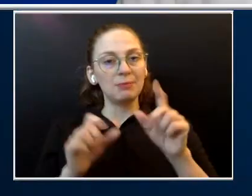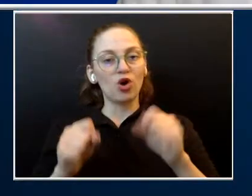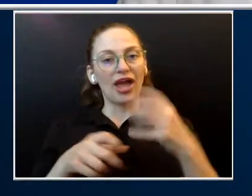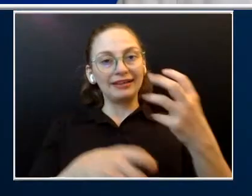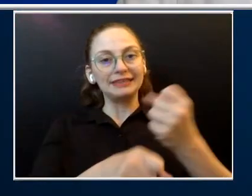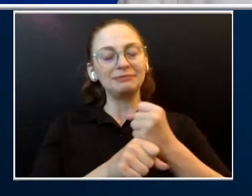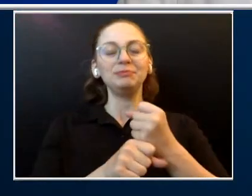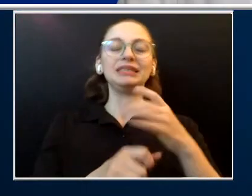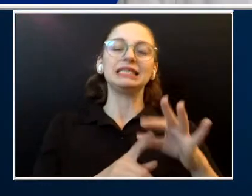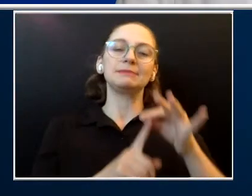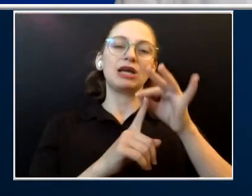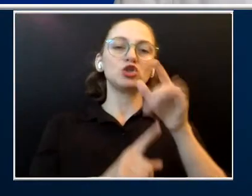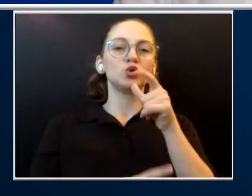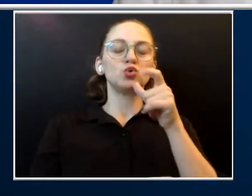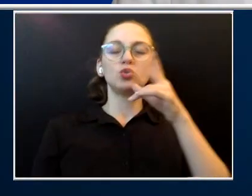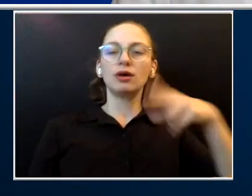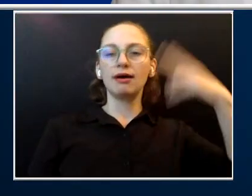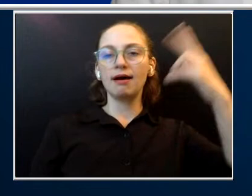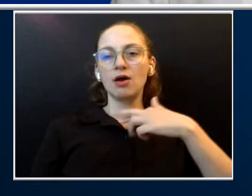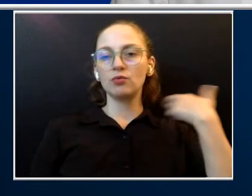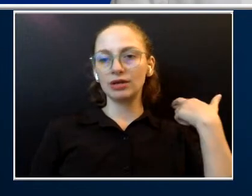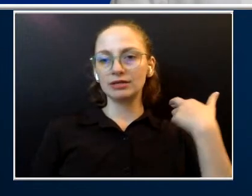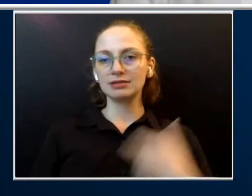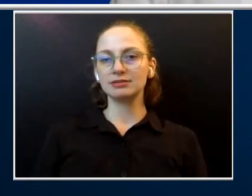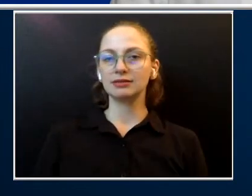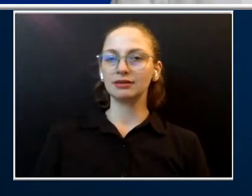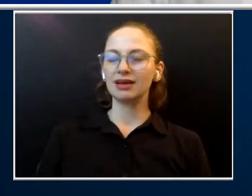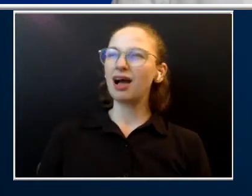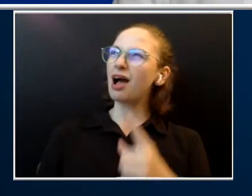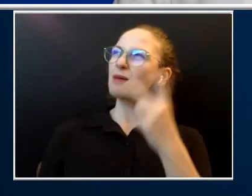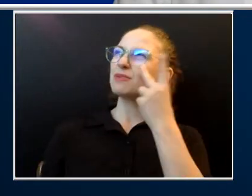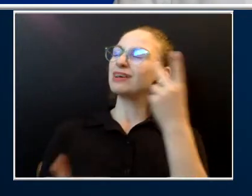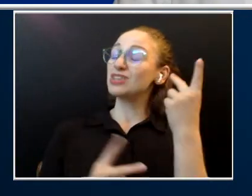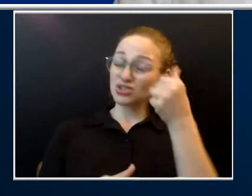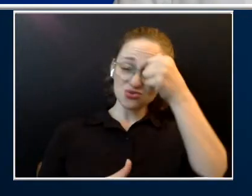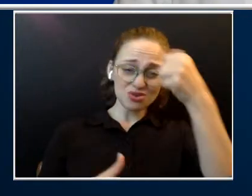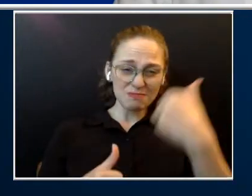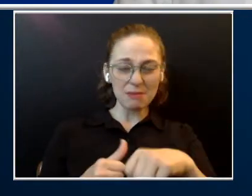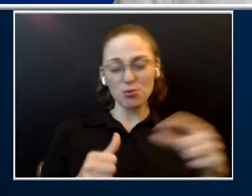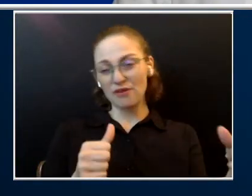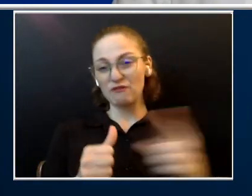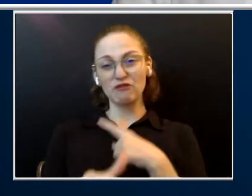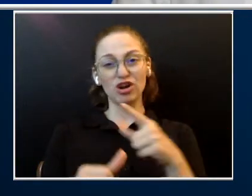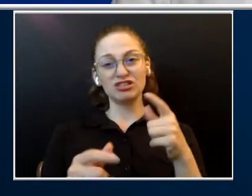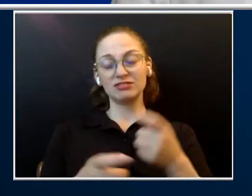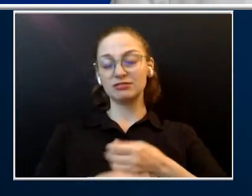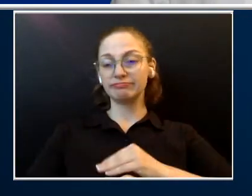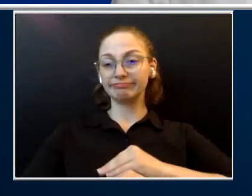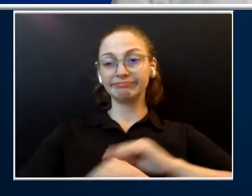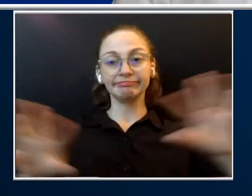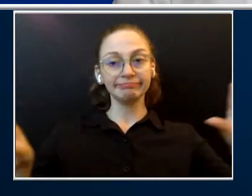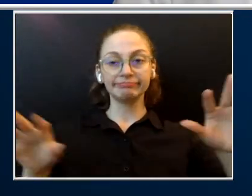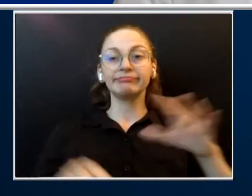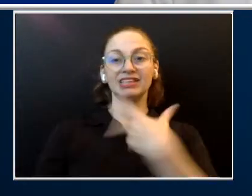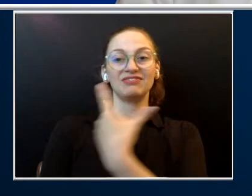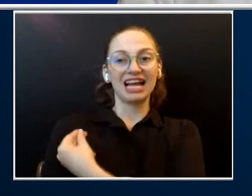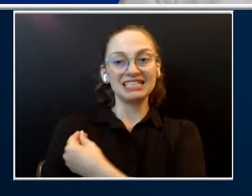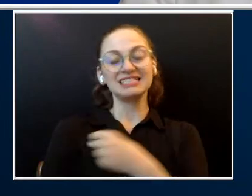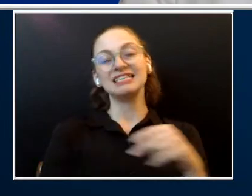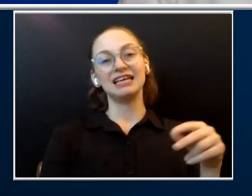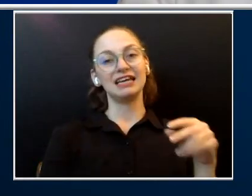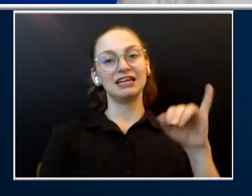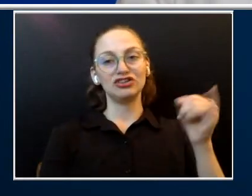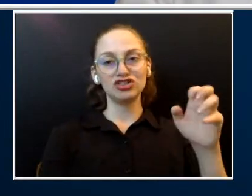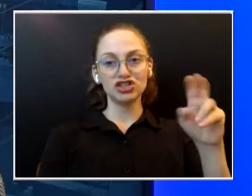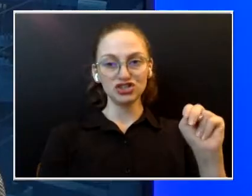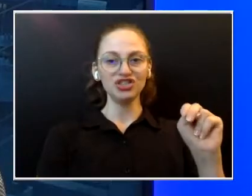I think it harkens. Remember when we first rolled out the COVID vaccine in January 21, and everybody wanted the first dose, but there